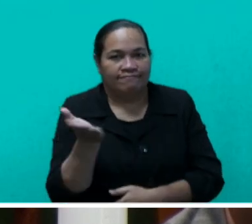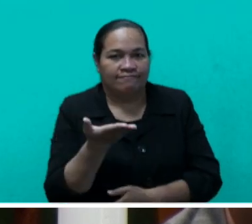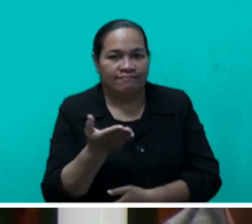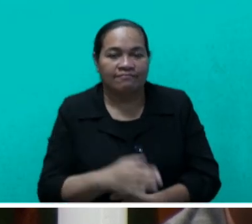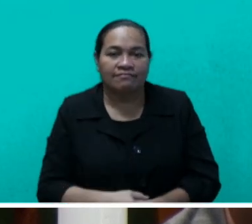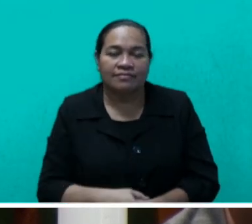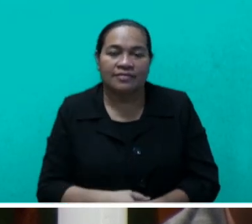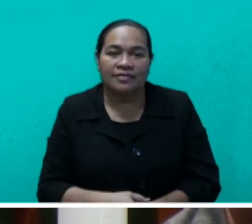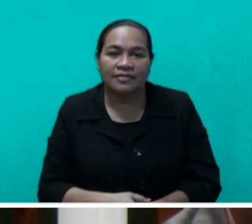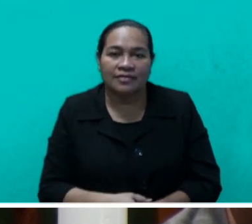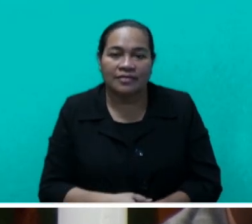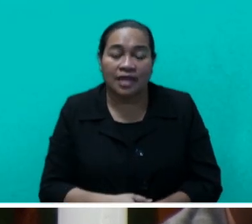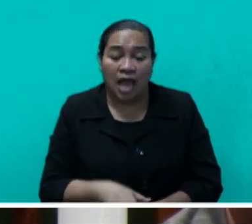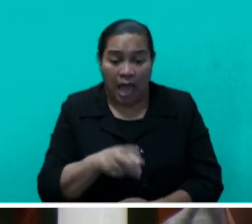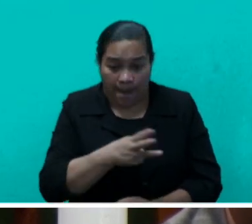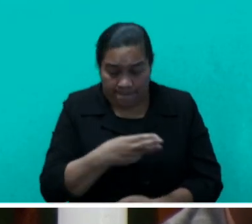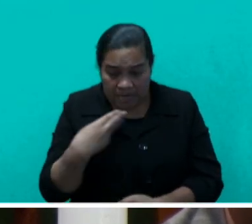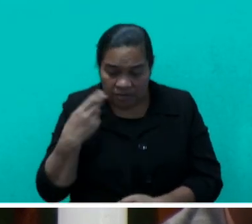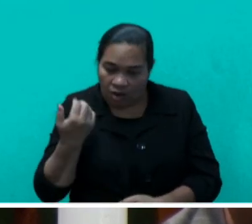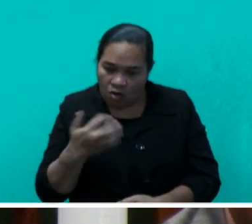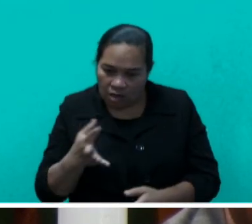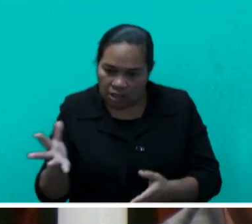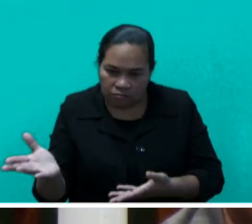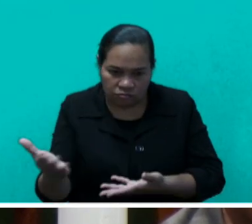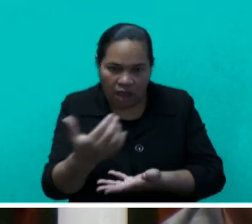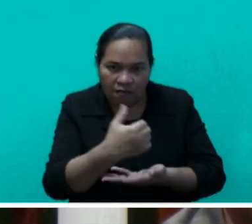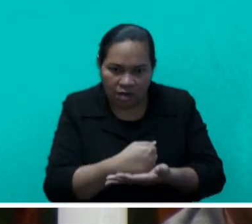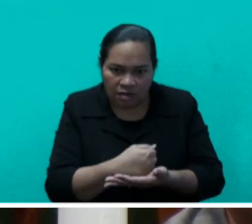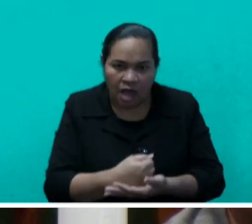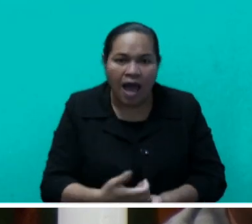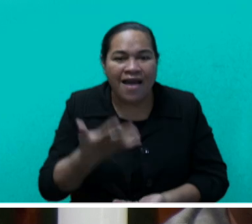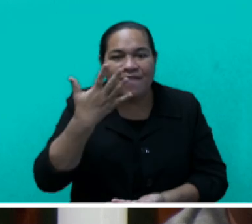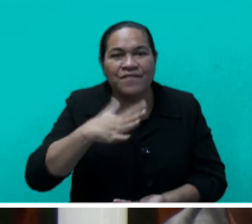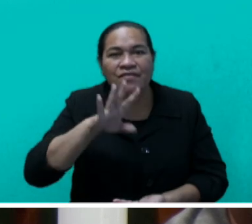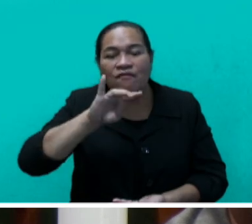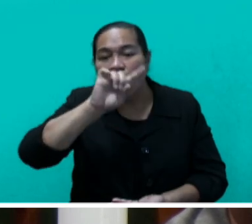Mr. Speaker, sir, the ministry has recovered a total of